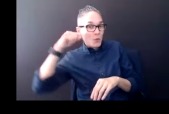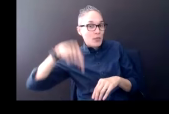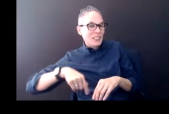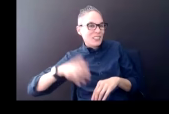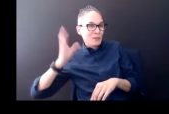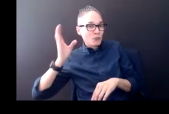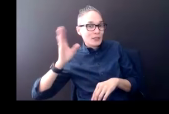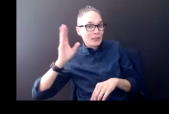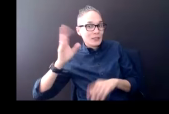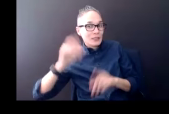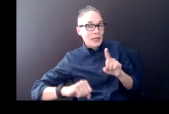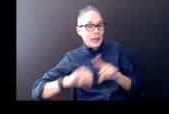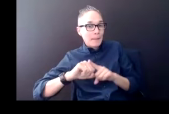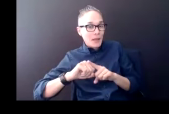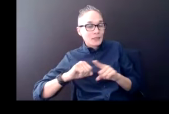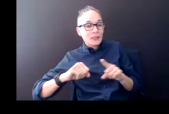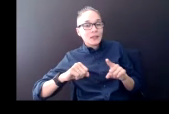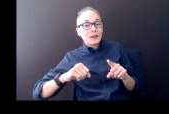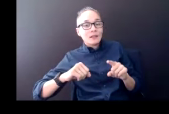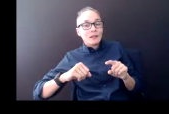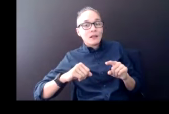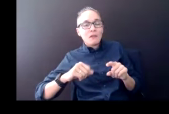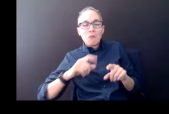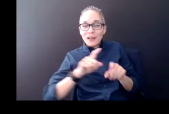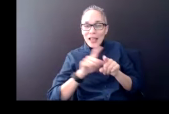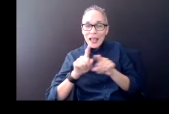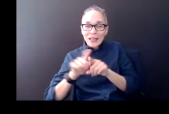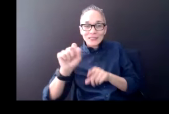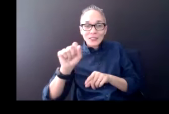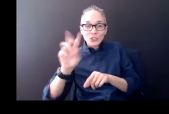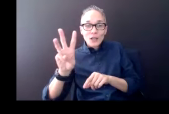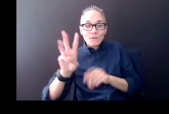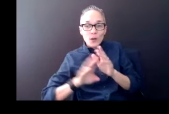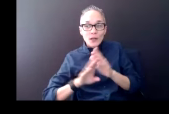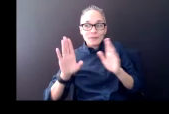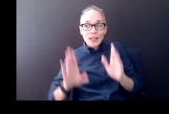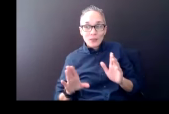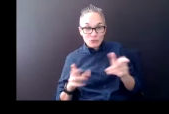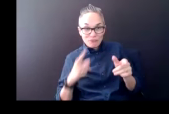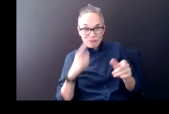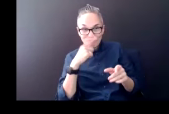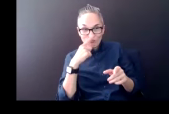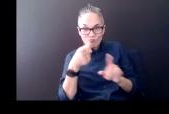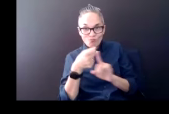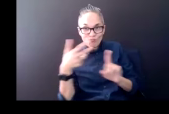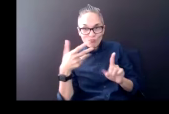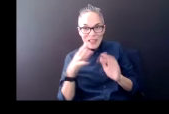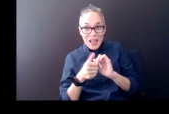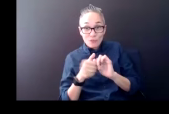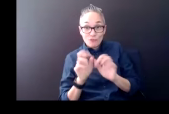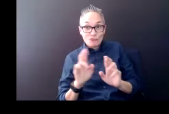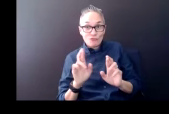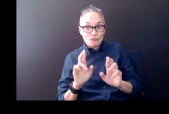presentation impact, like you felt like, but as a software developer, you want to speak a few minutes to how that impacted